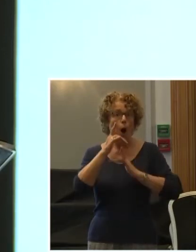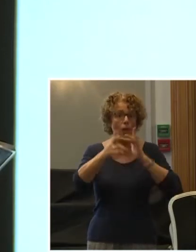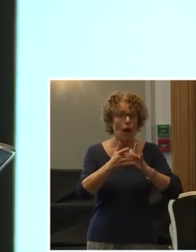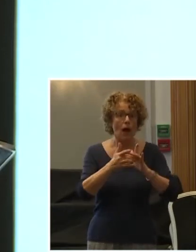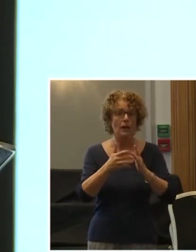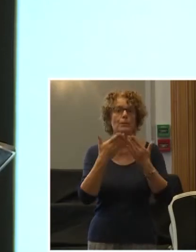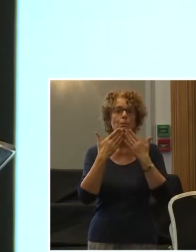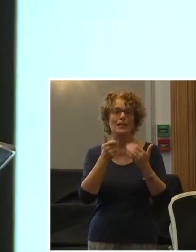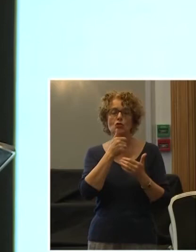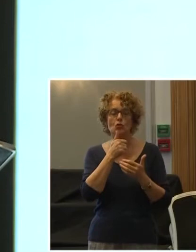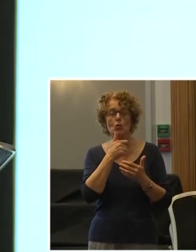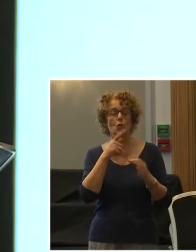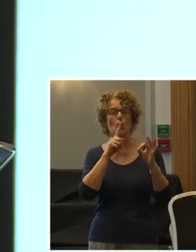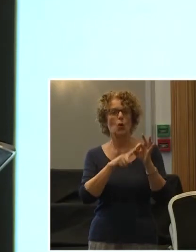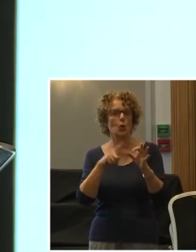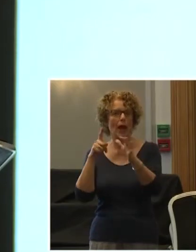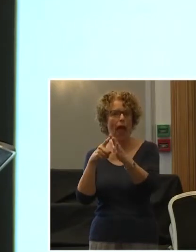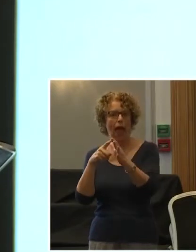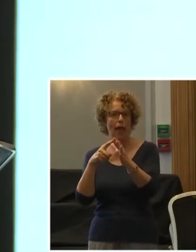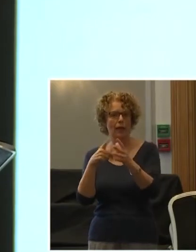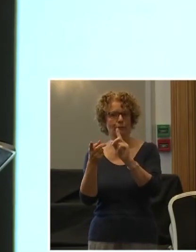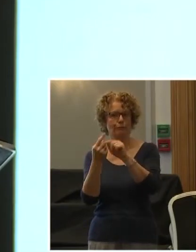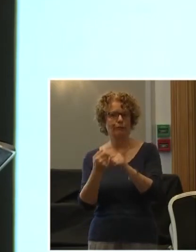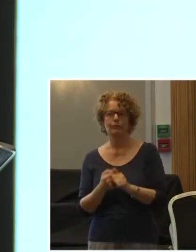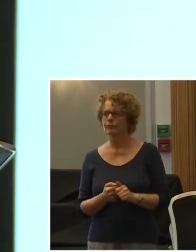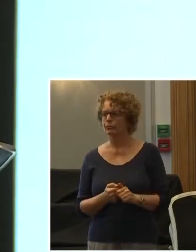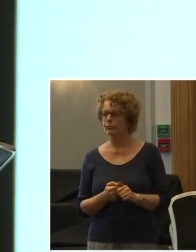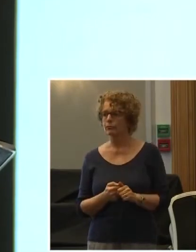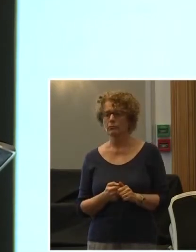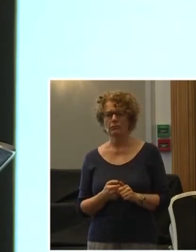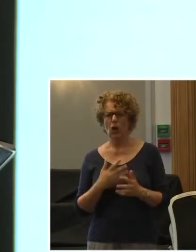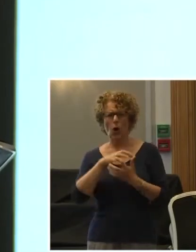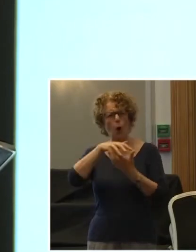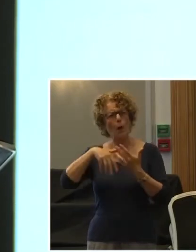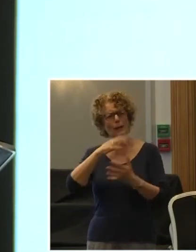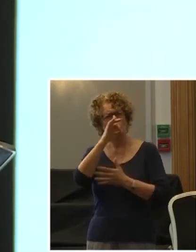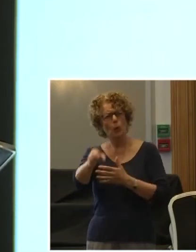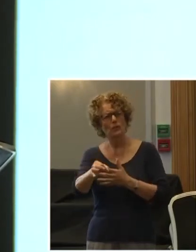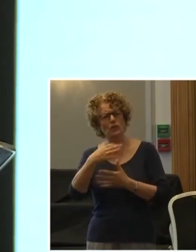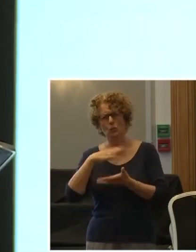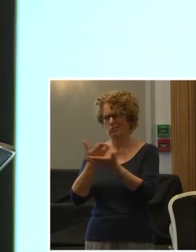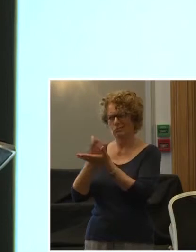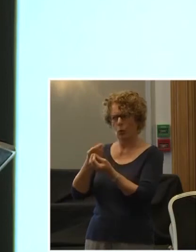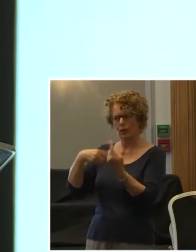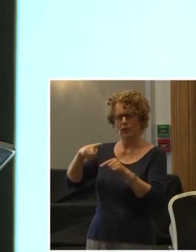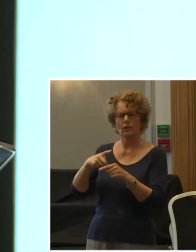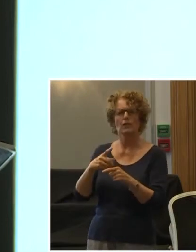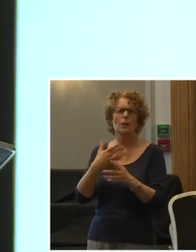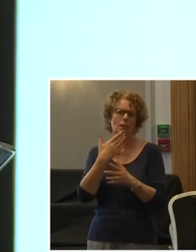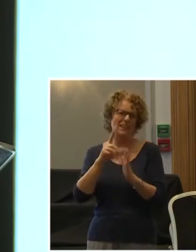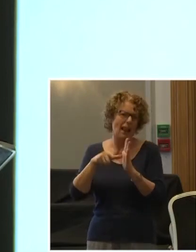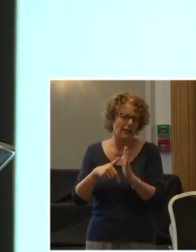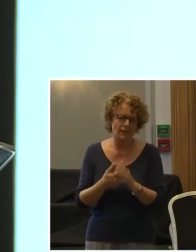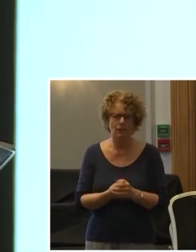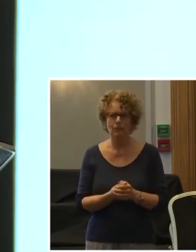the Q&A. If you do have a more complex question or wish to speak to one of the team afterwards, then please do so. But please bear in mind,